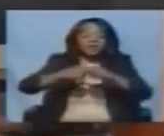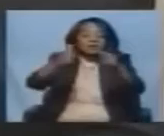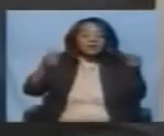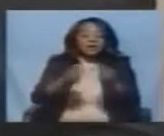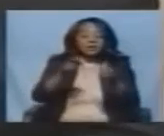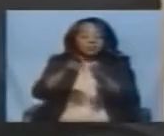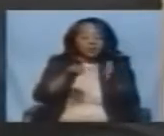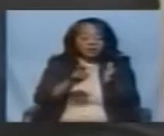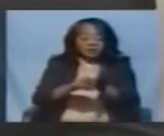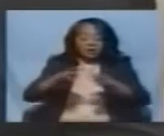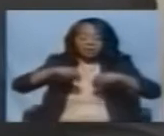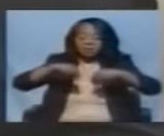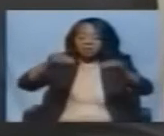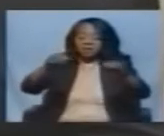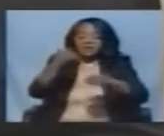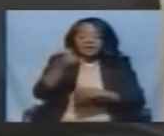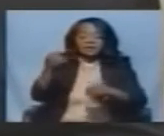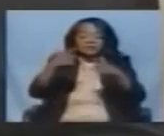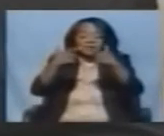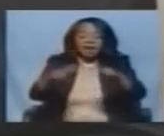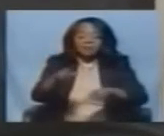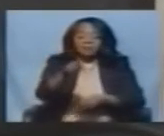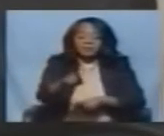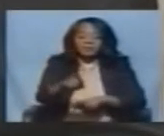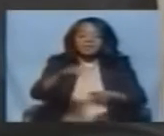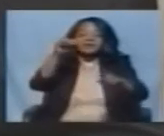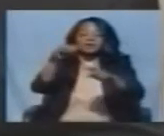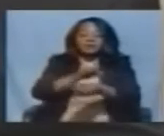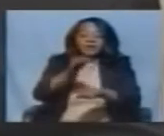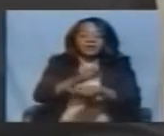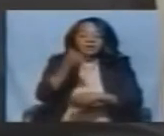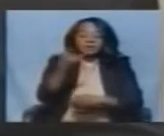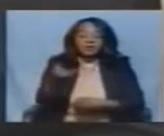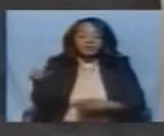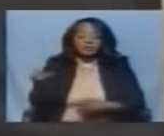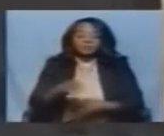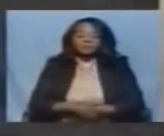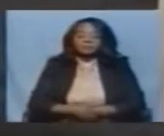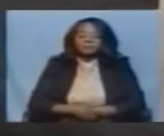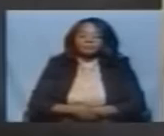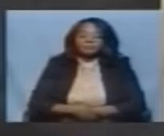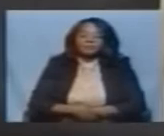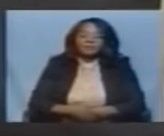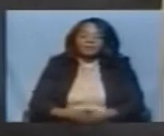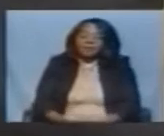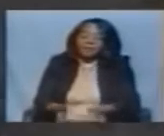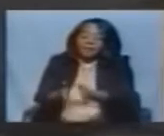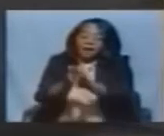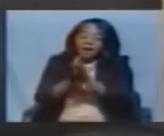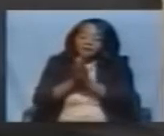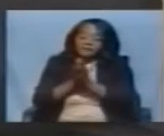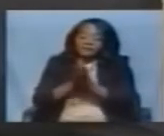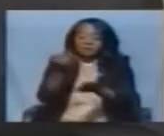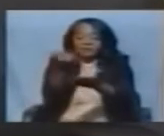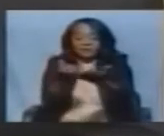major issues that are always happening there, you know, is it a training issue? Okay, if it's a training issue, we've asked that, you know, to be